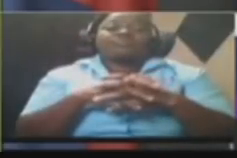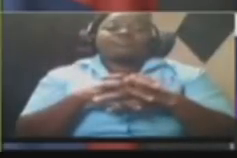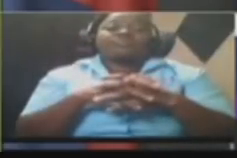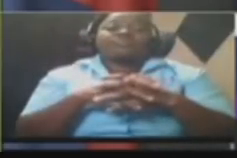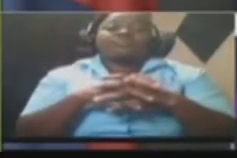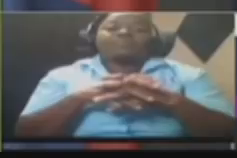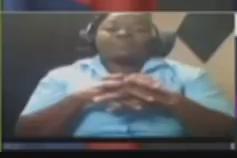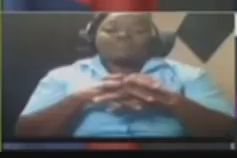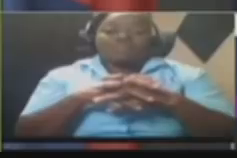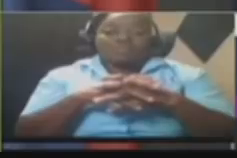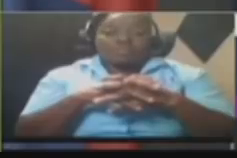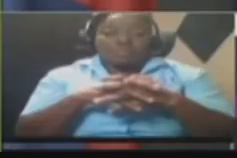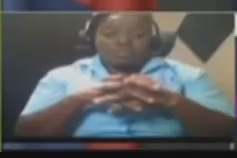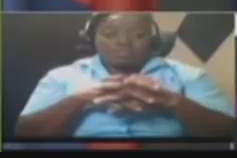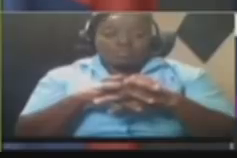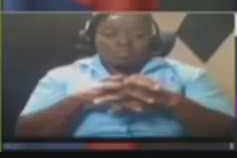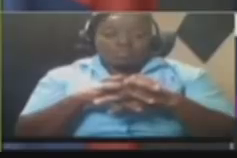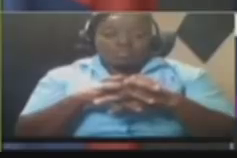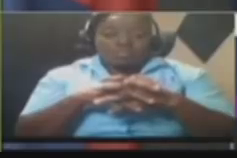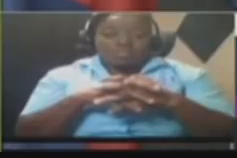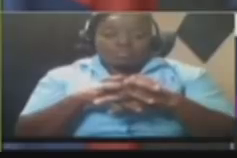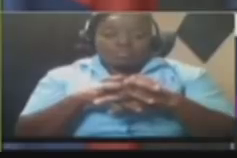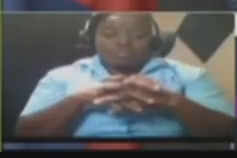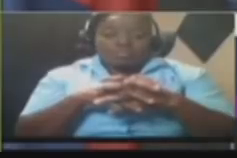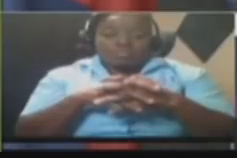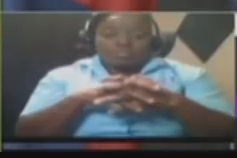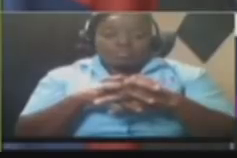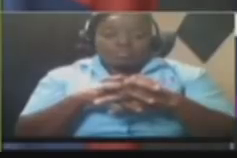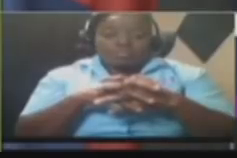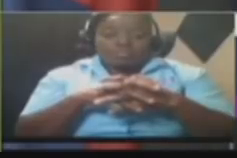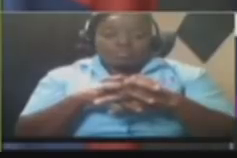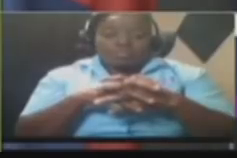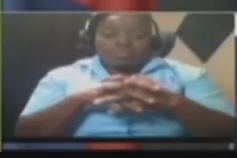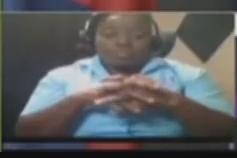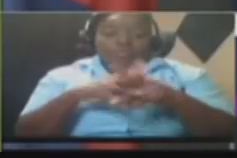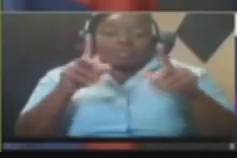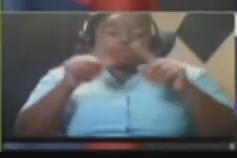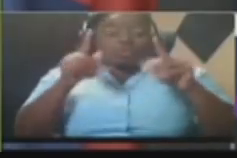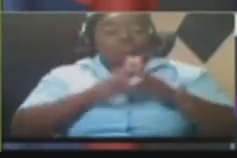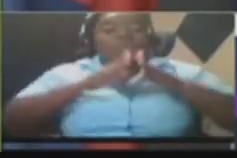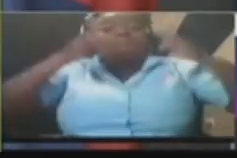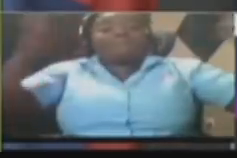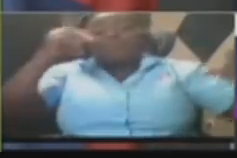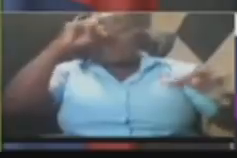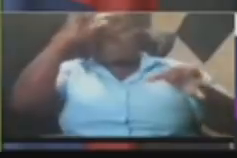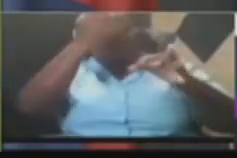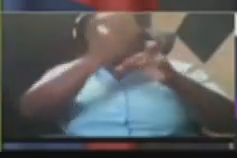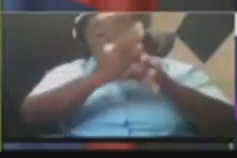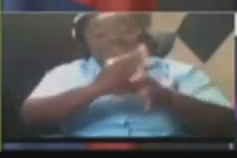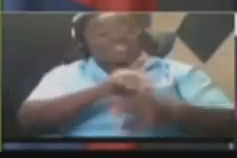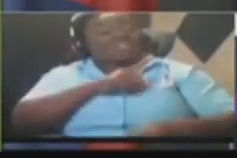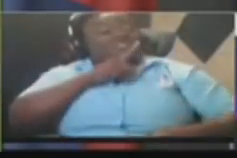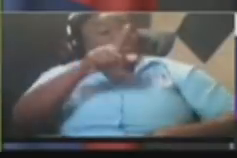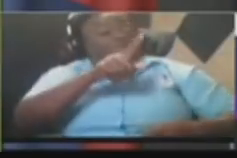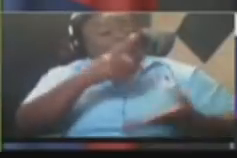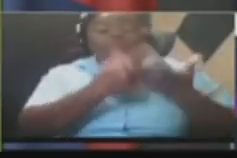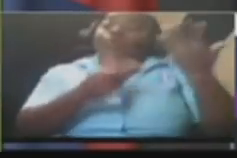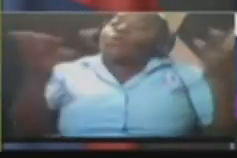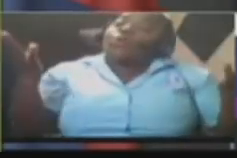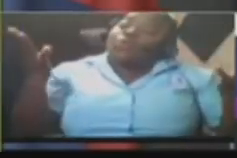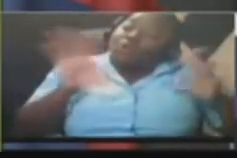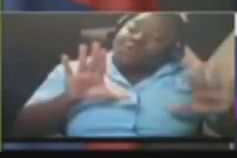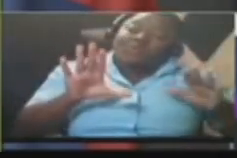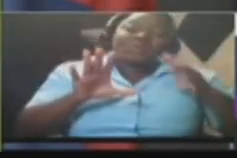But of course, we're going with boundless faith and confidence in what we are doing, because we're not operating vice-versa.